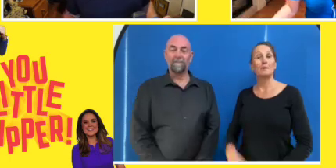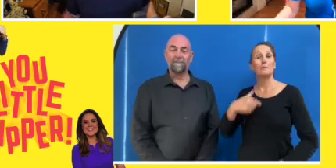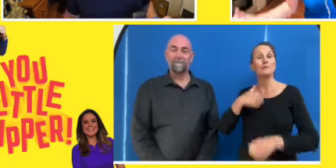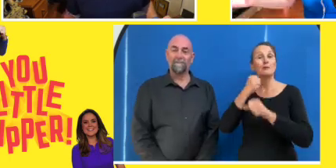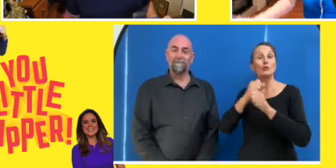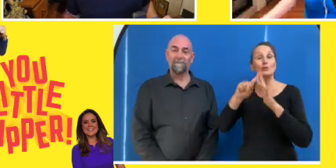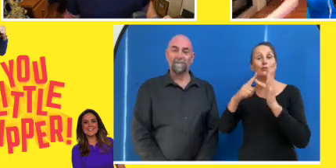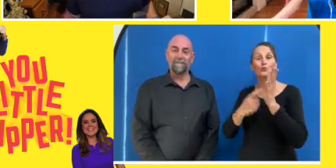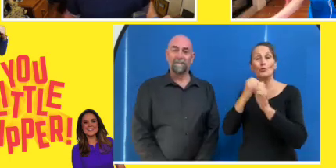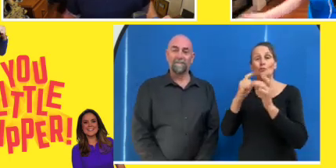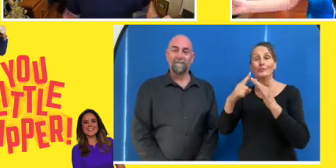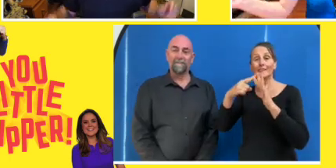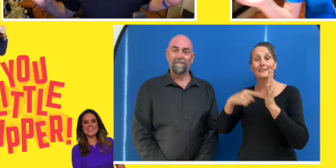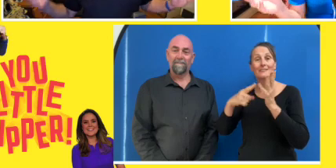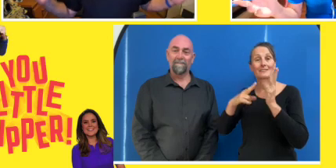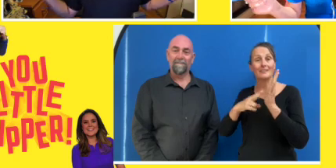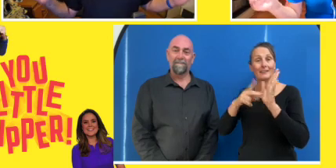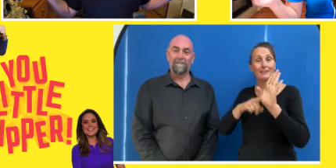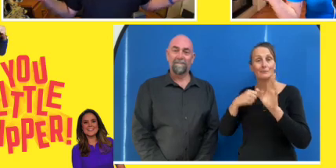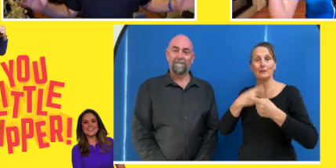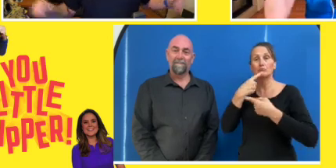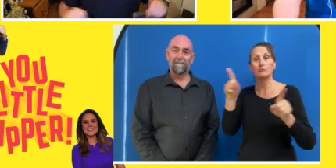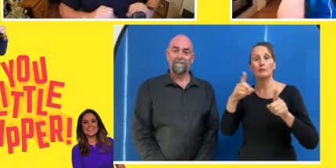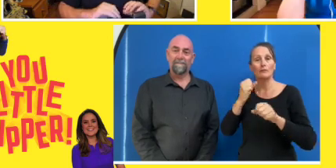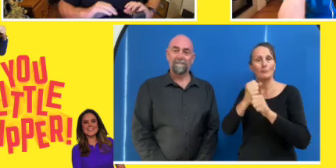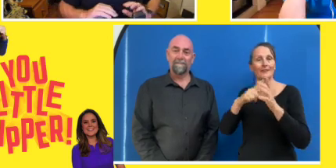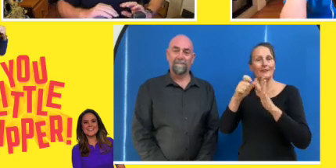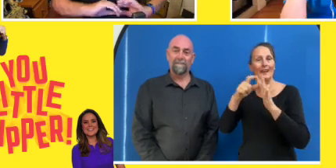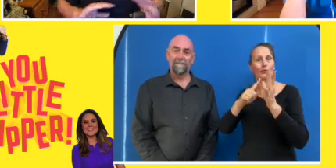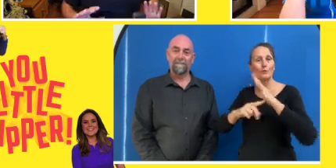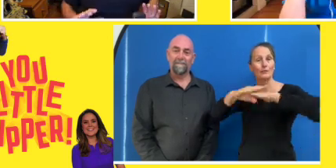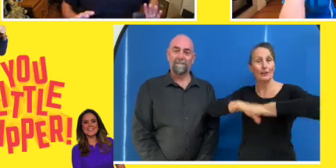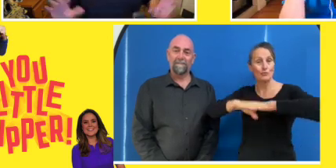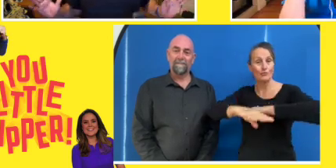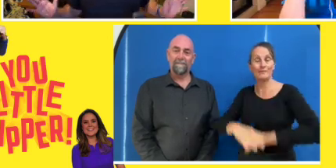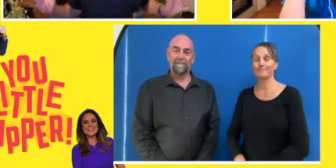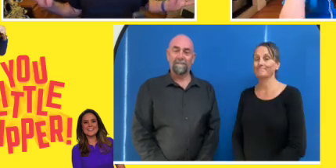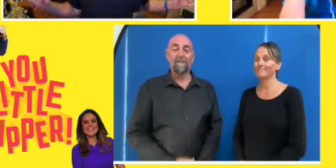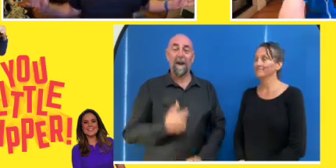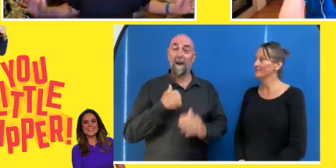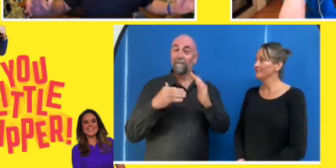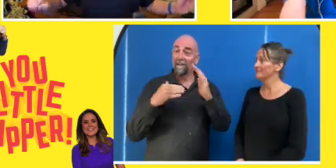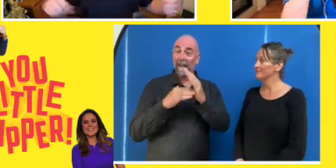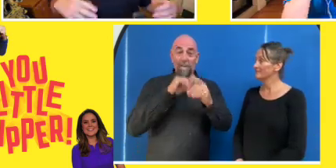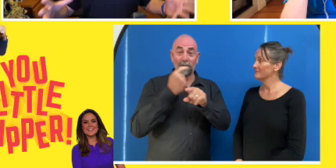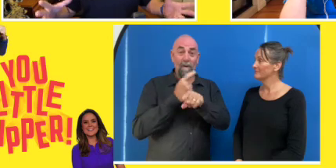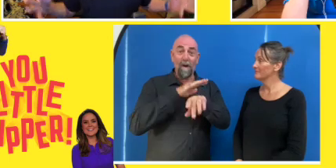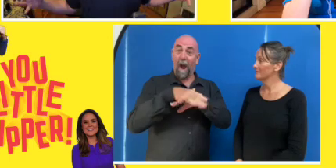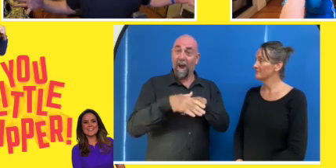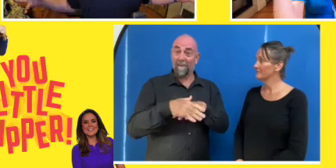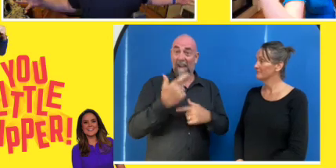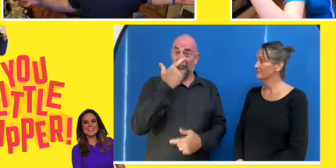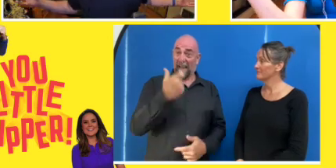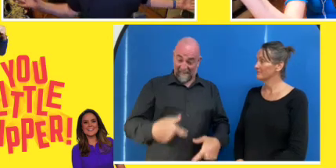am broadcasting from Gadigal country. And on today's show, we confirm Lucky Undies are a prereq to be an